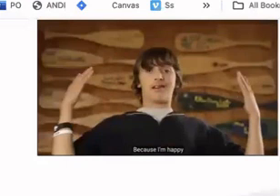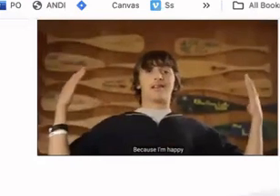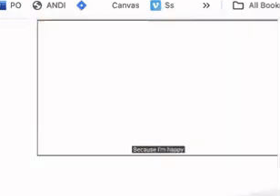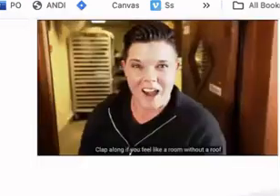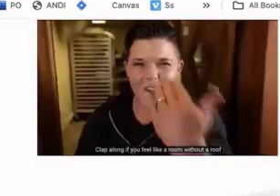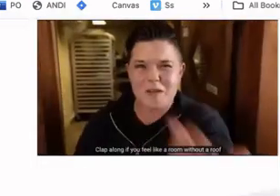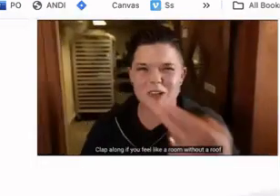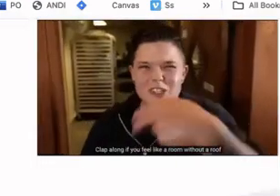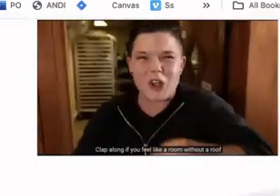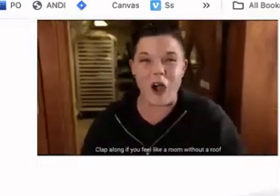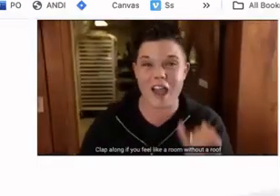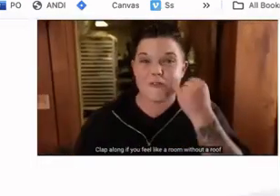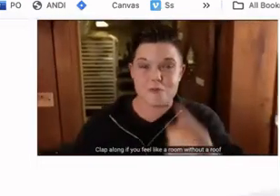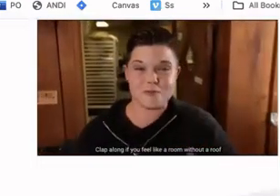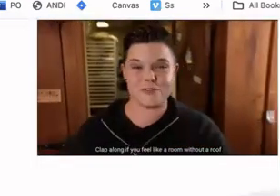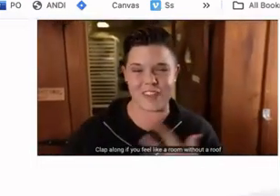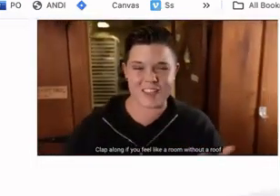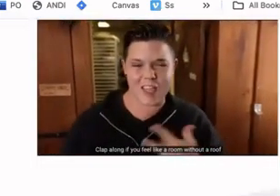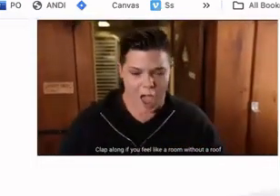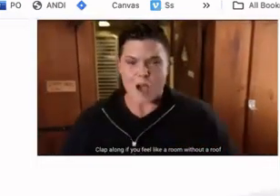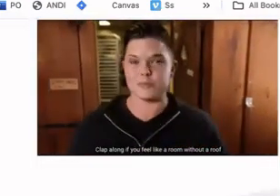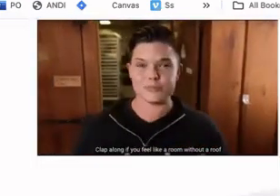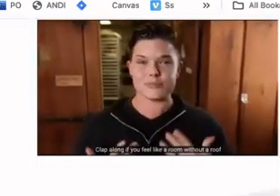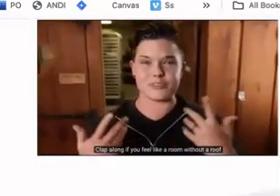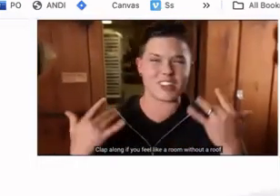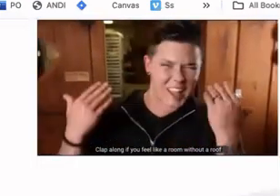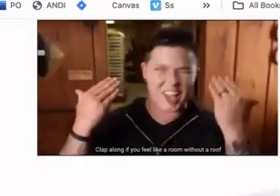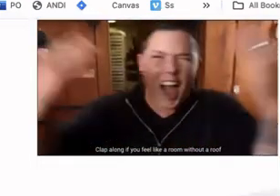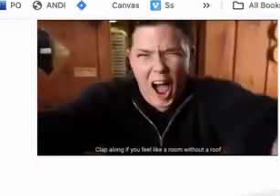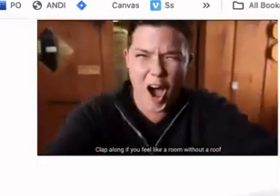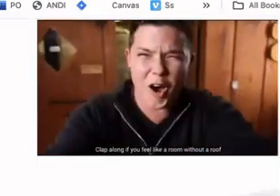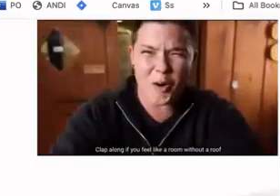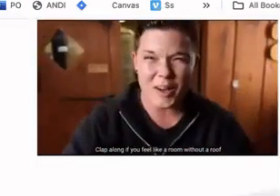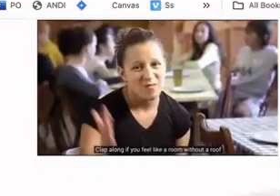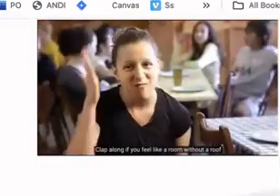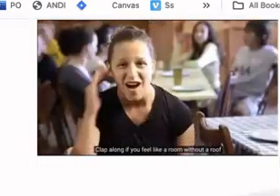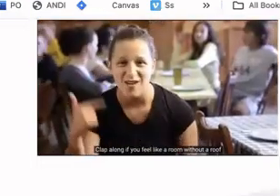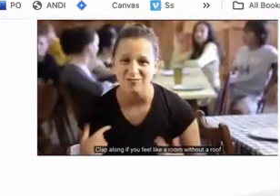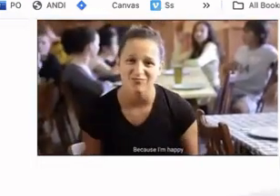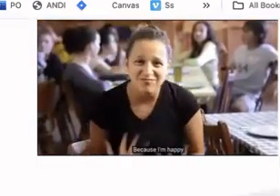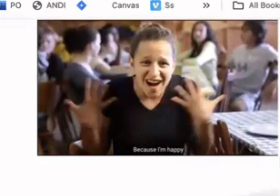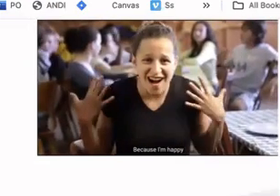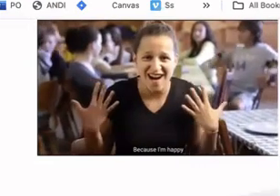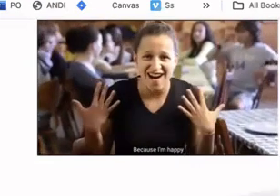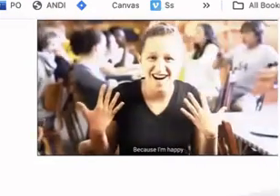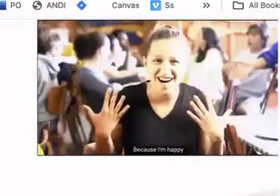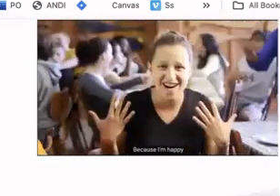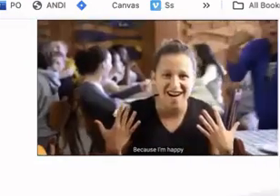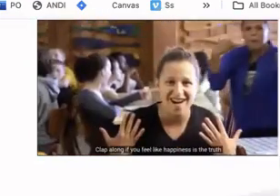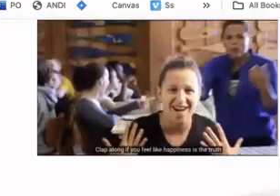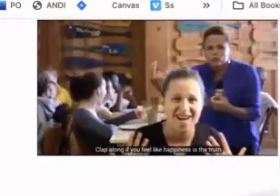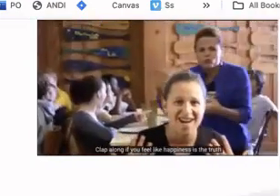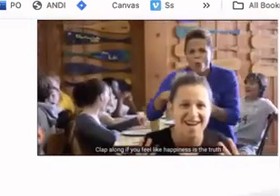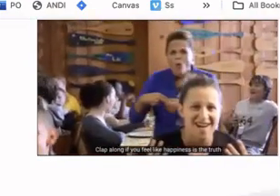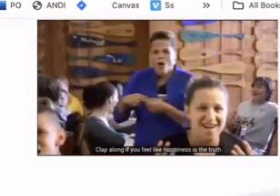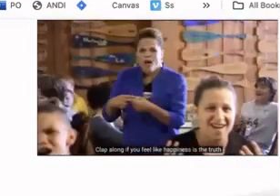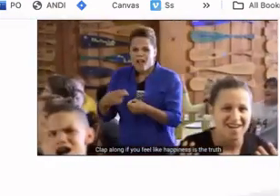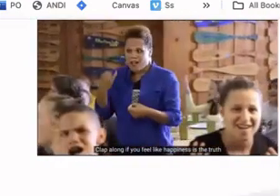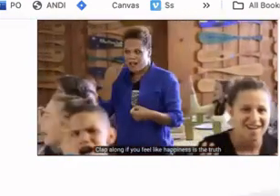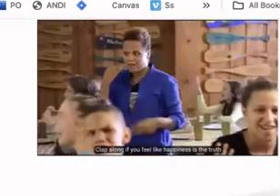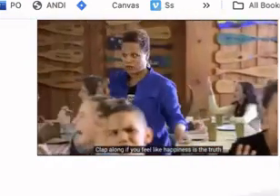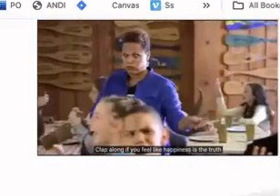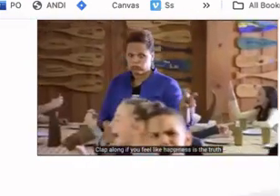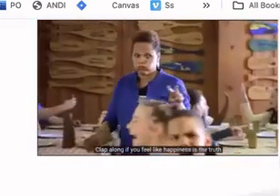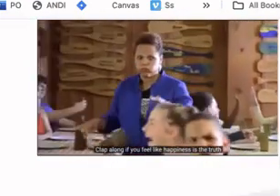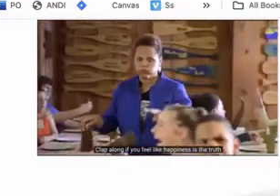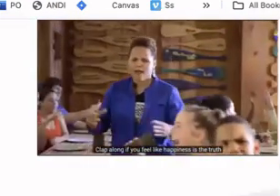Because I'm happy. Clap along if you feel like a room without a roof. Because I'm happy. Clap along